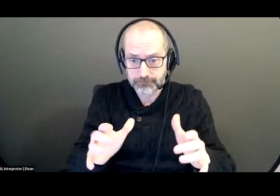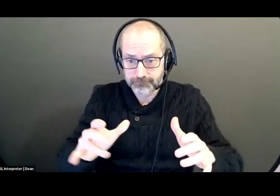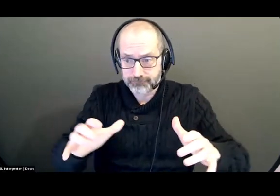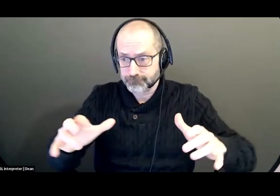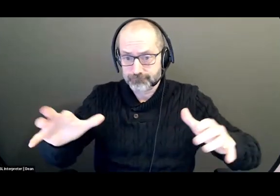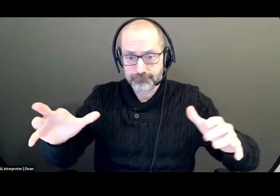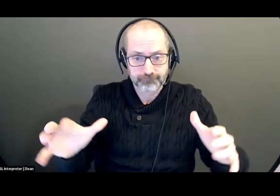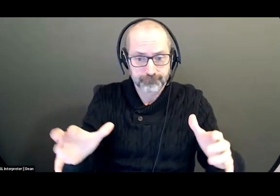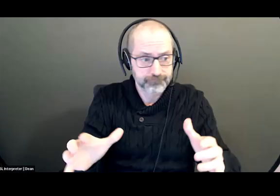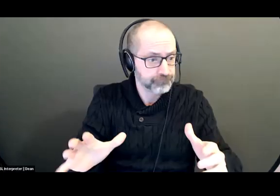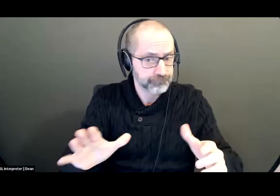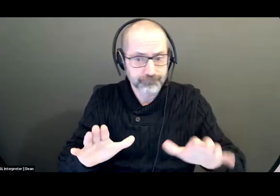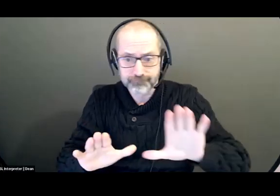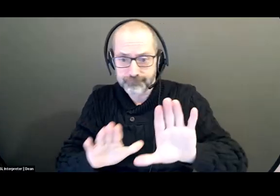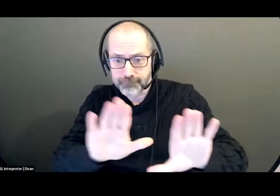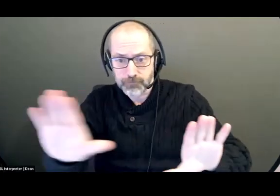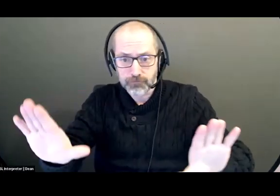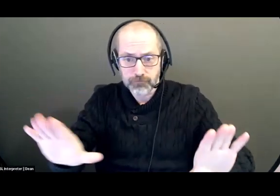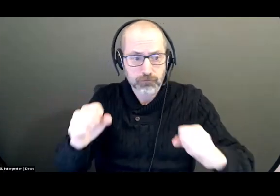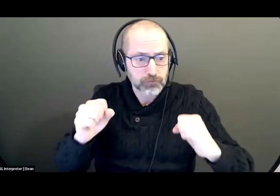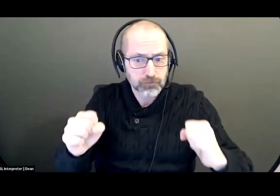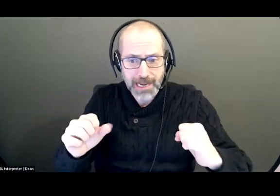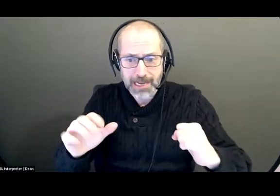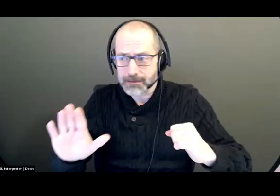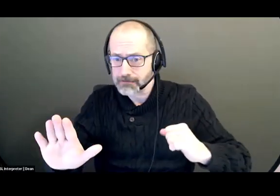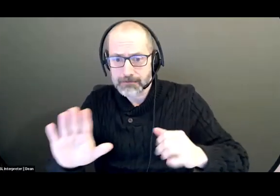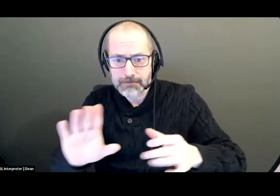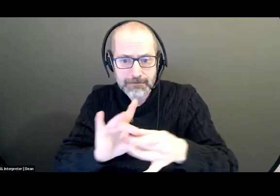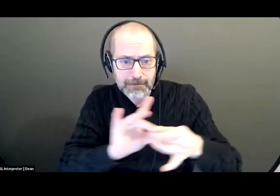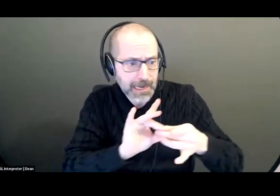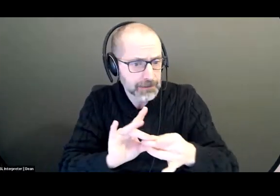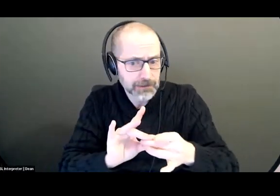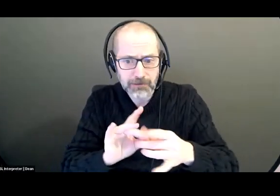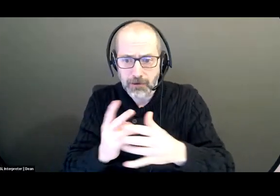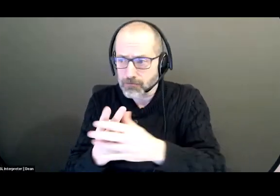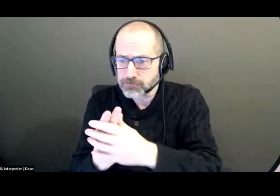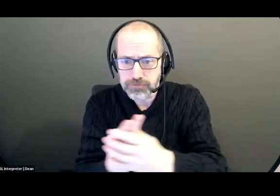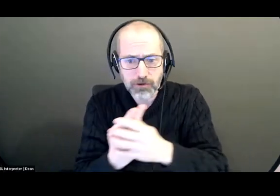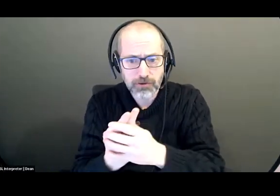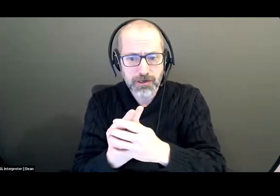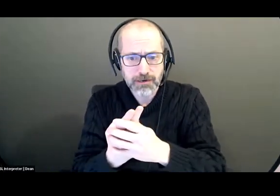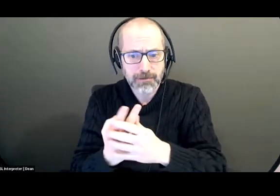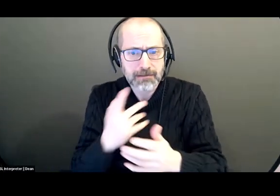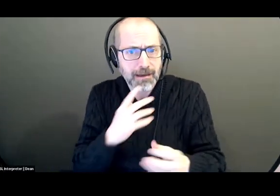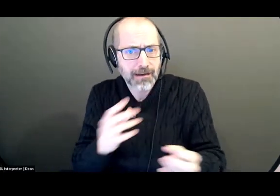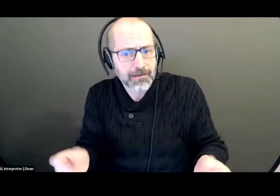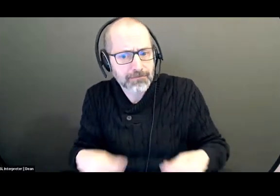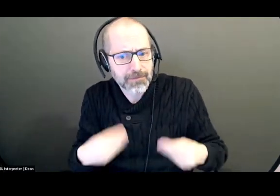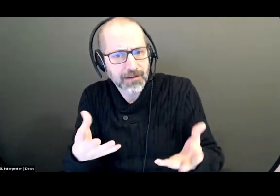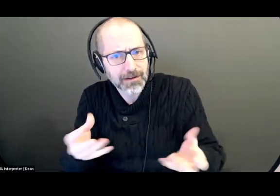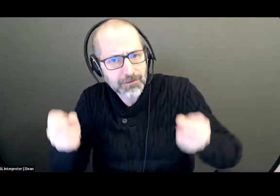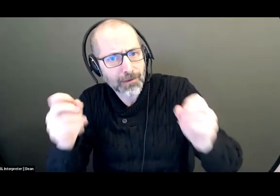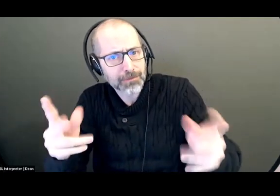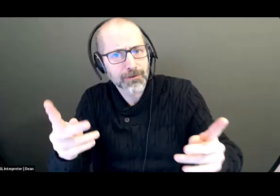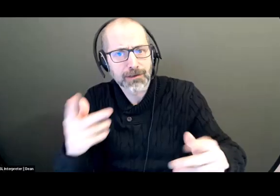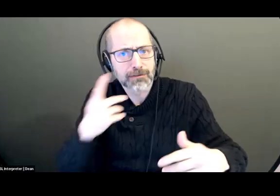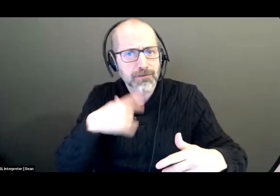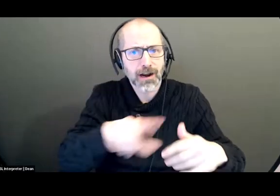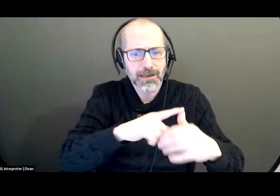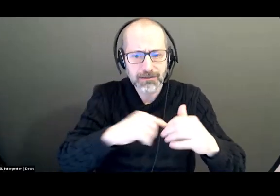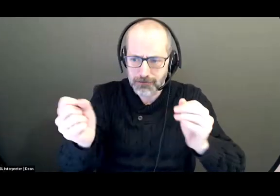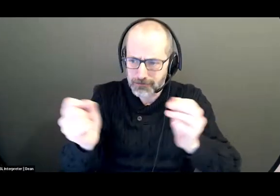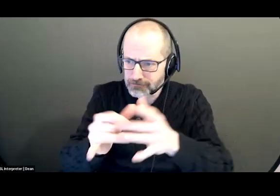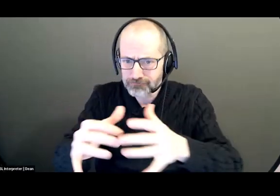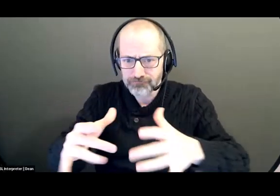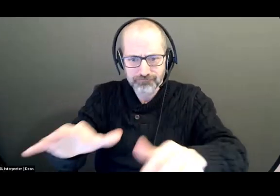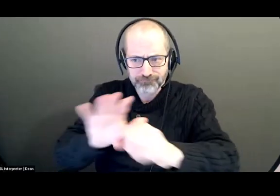This fluidity in the team is really crucial, and it gives us a chance to honor our strengths, our connections, and our partnerships.